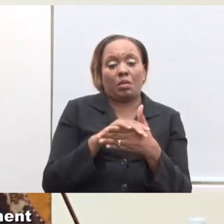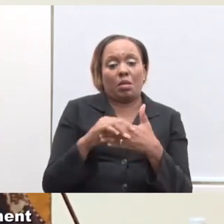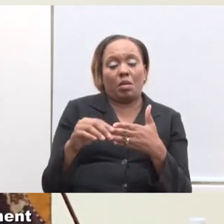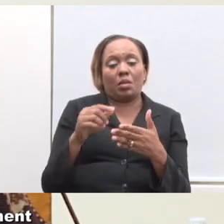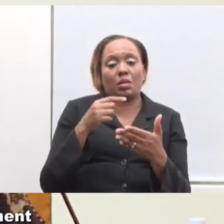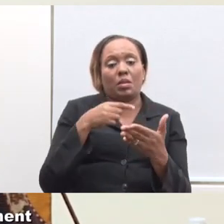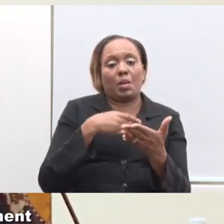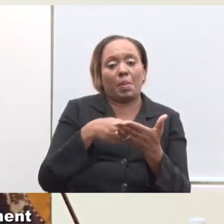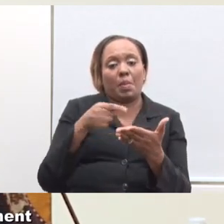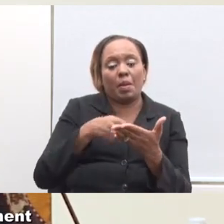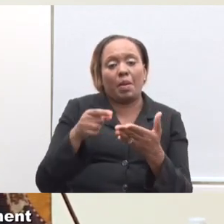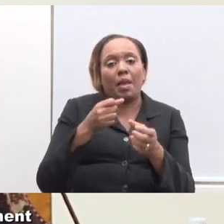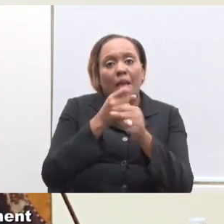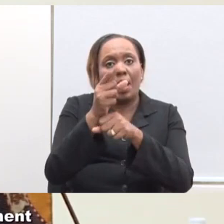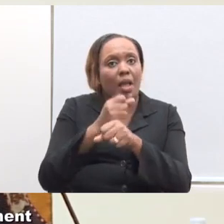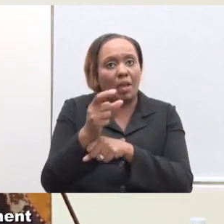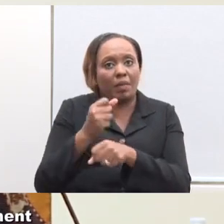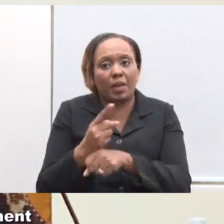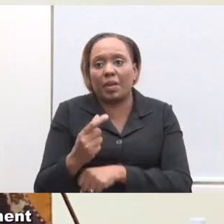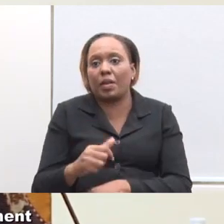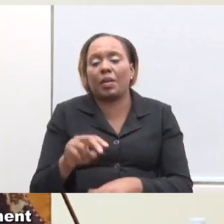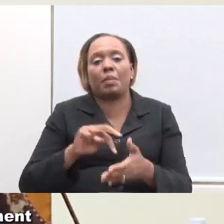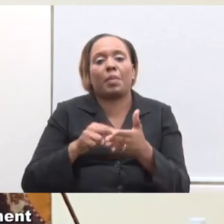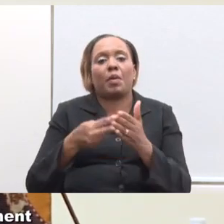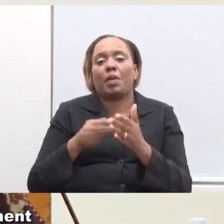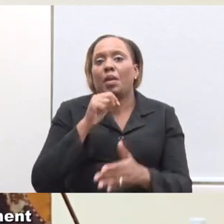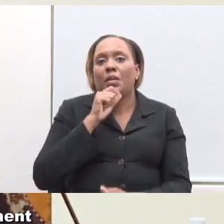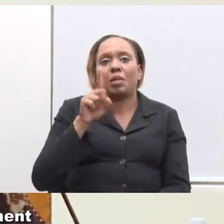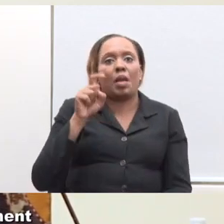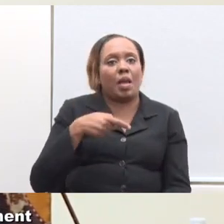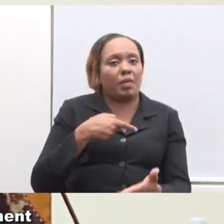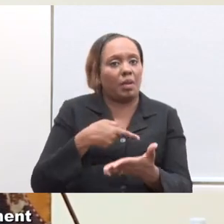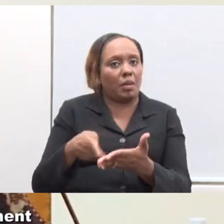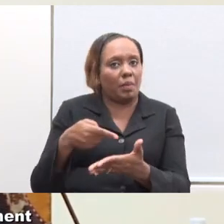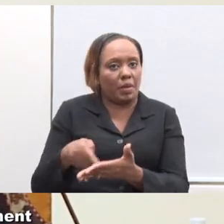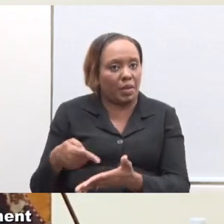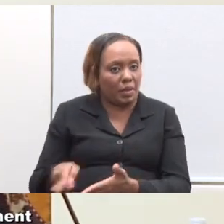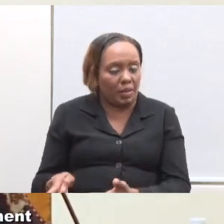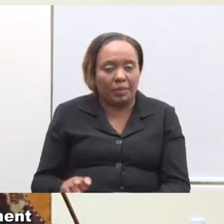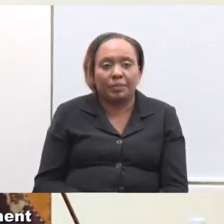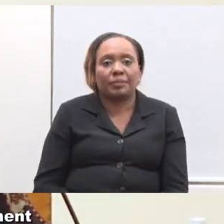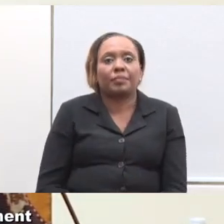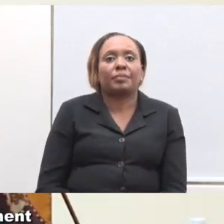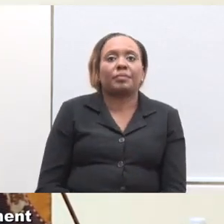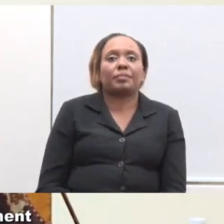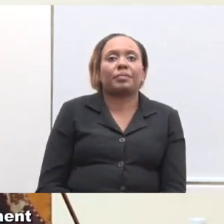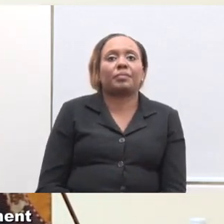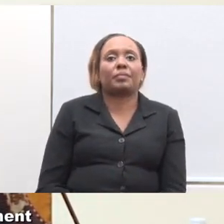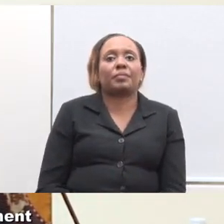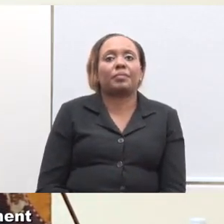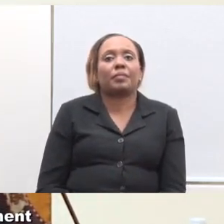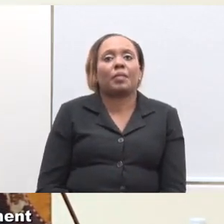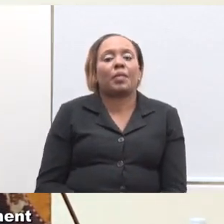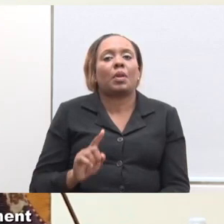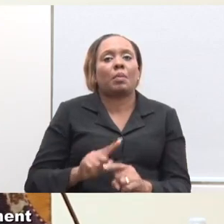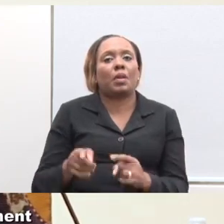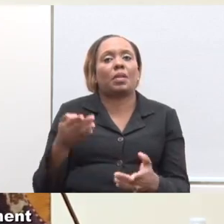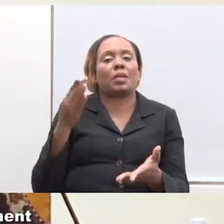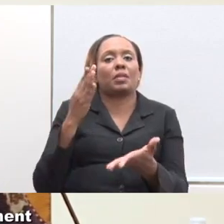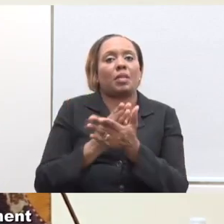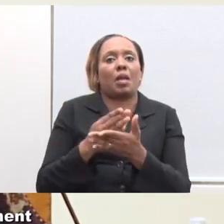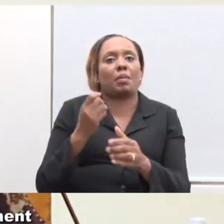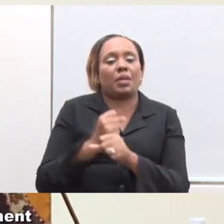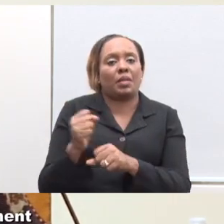year under the last government from the time the agreement was signed in 2009 until 2019 last